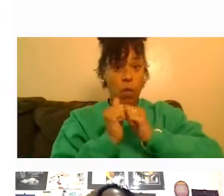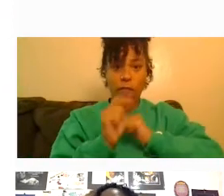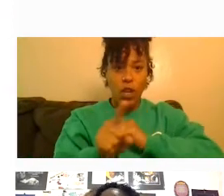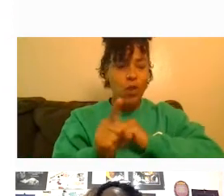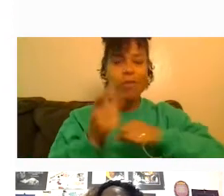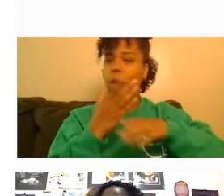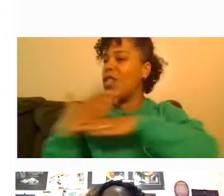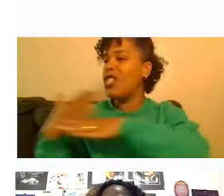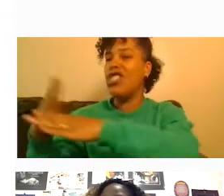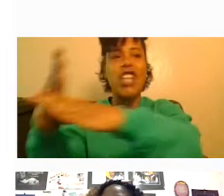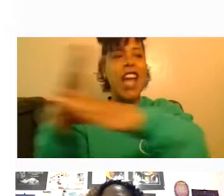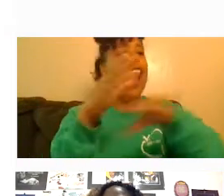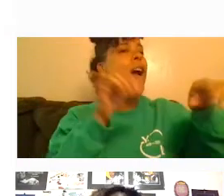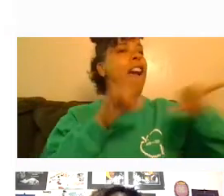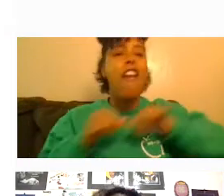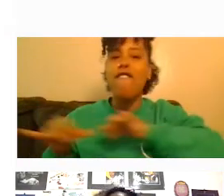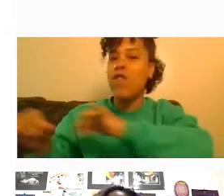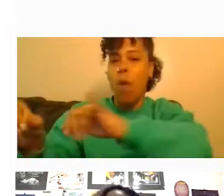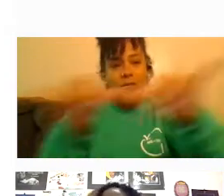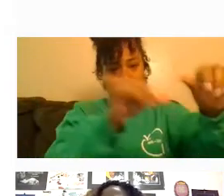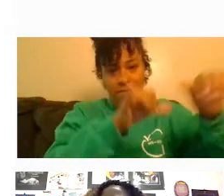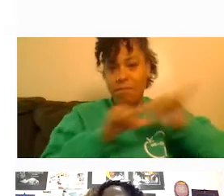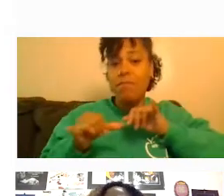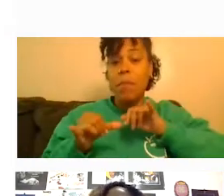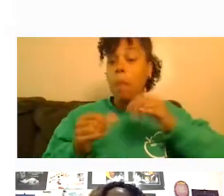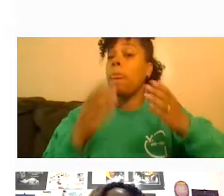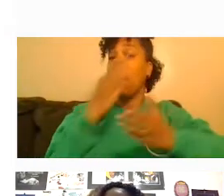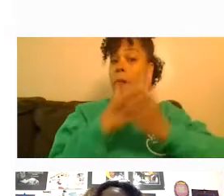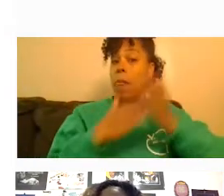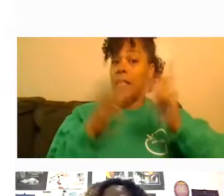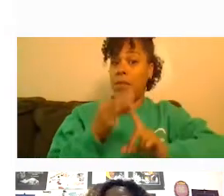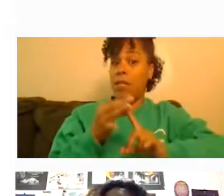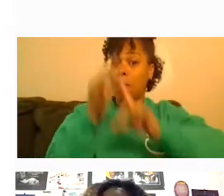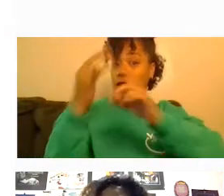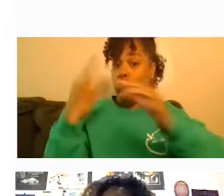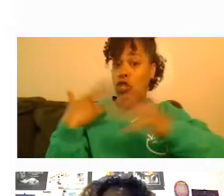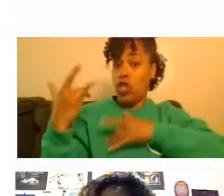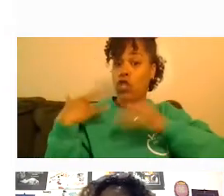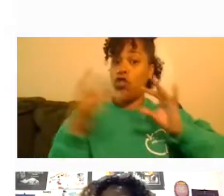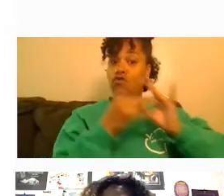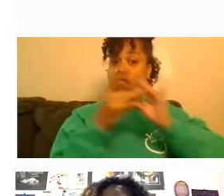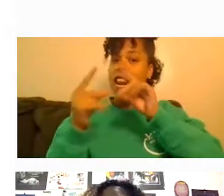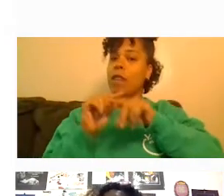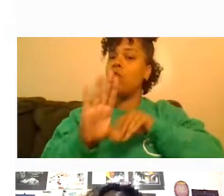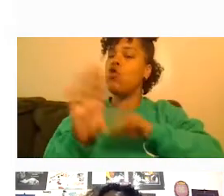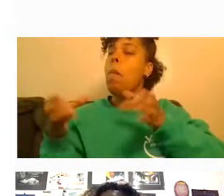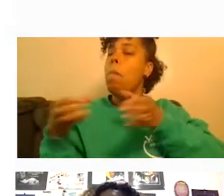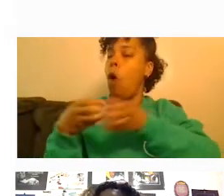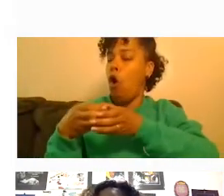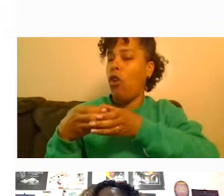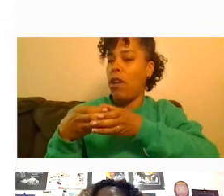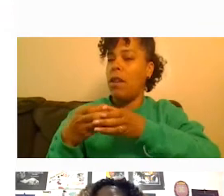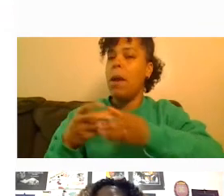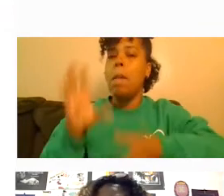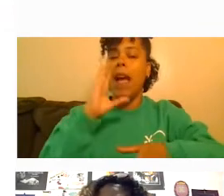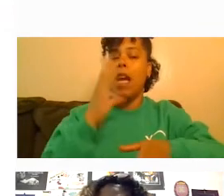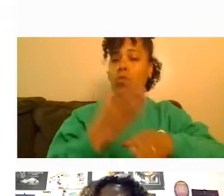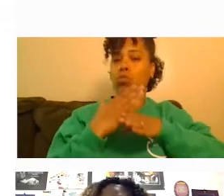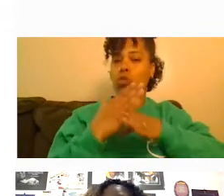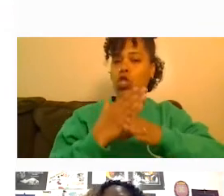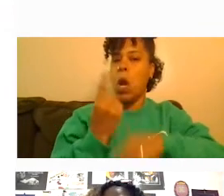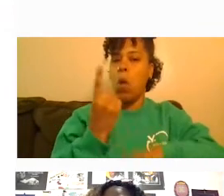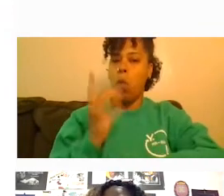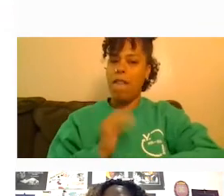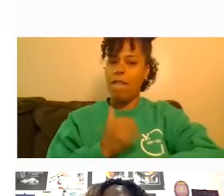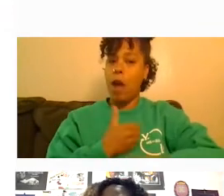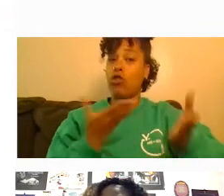there are some special concerns that relate to your market more, and I'm going to share with you one of our services,